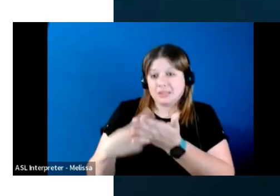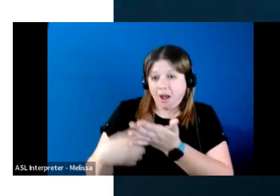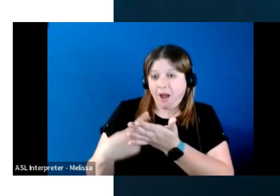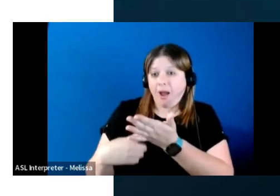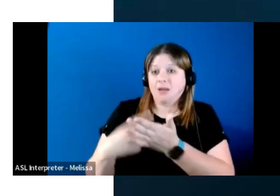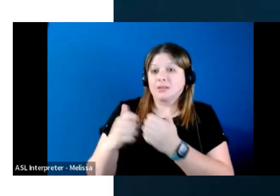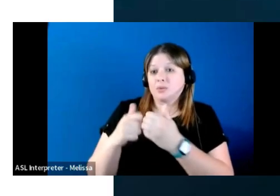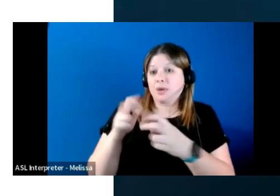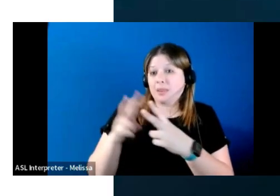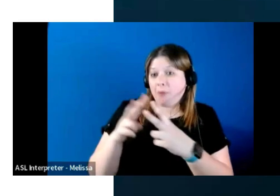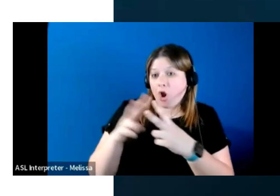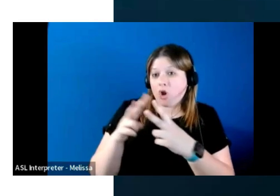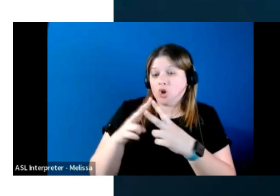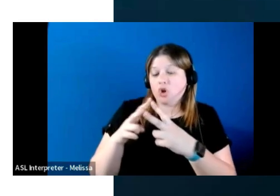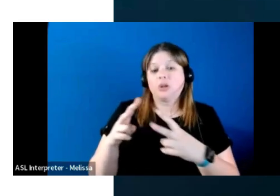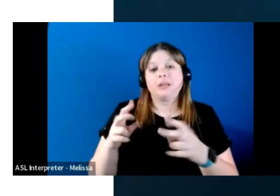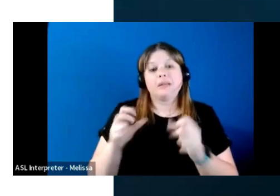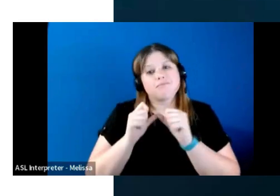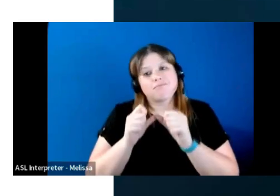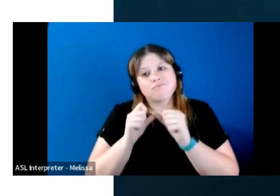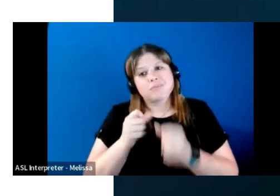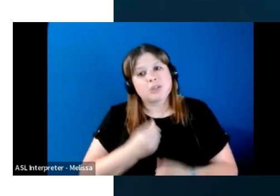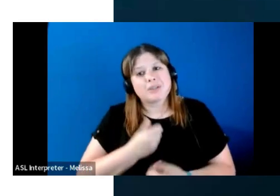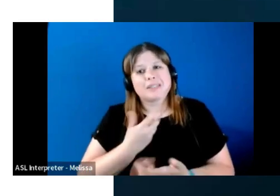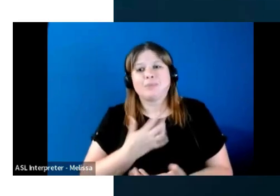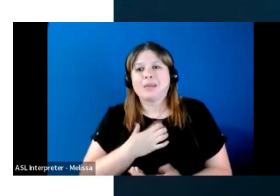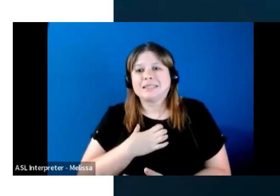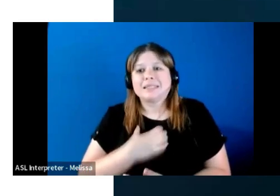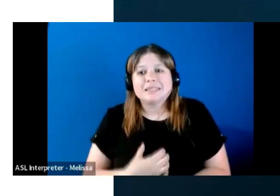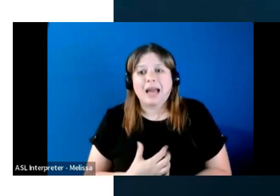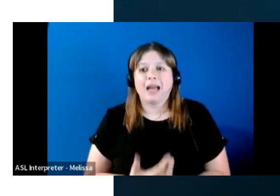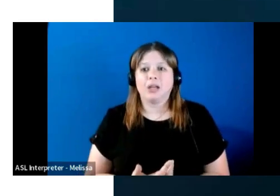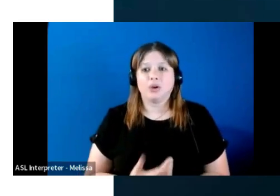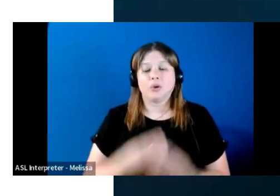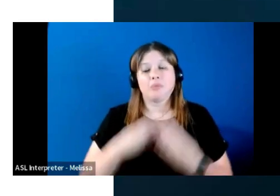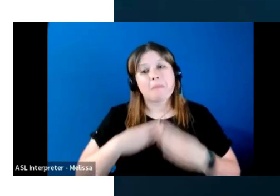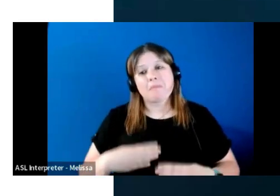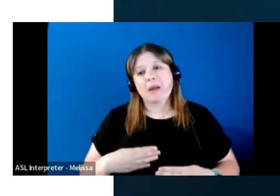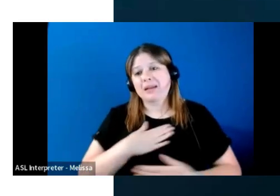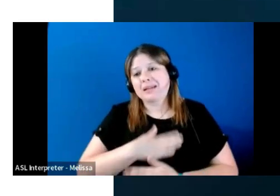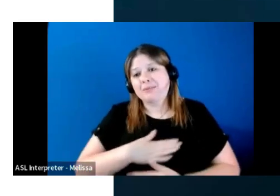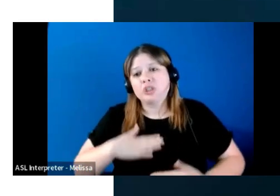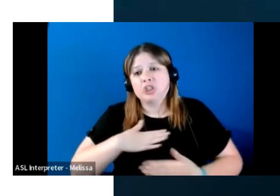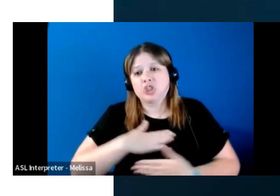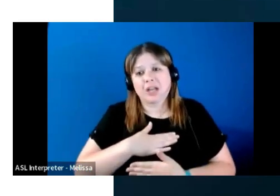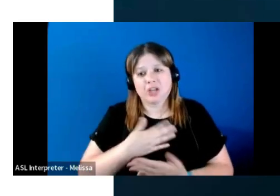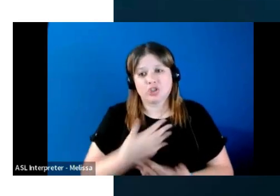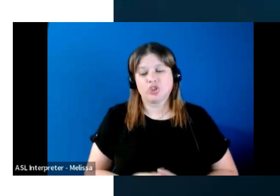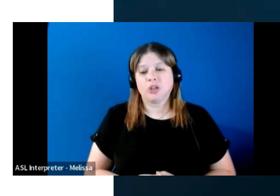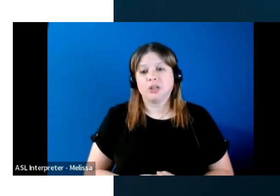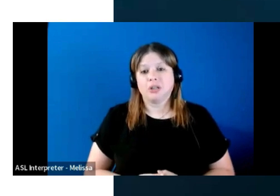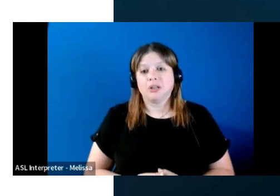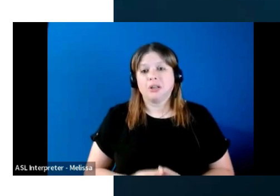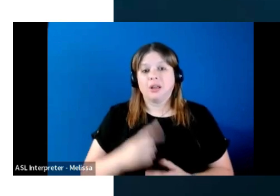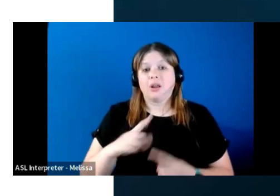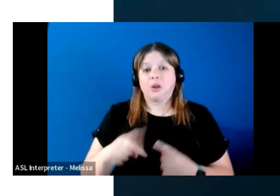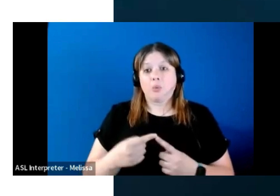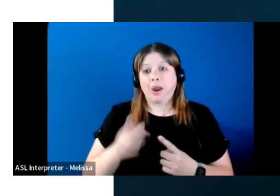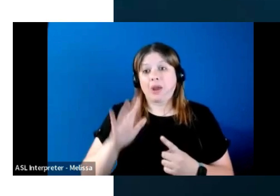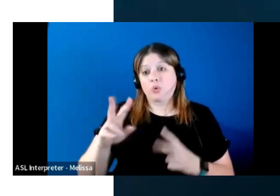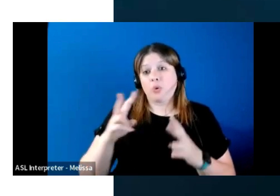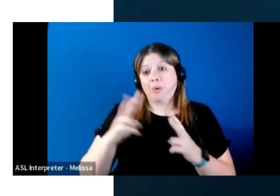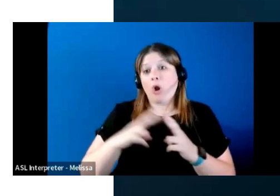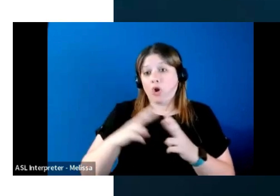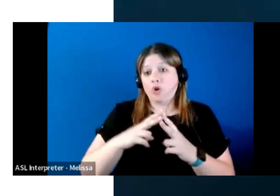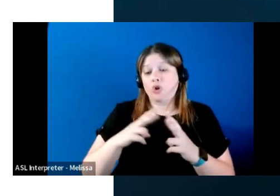partner, continue to express desire and body appreciation when your partner can take it